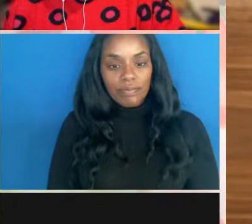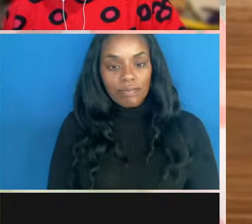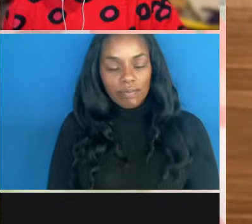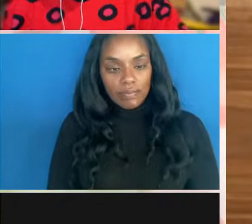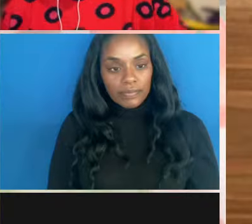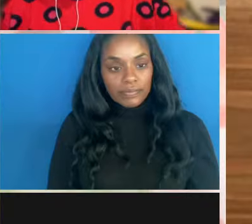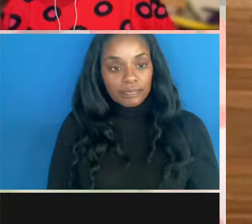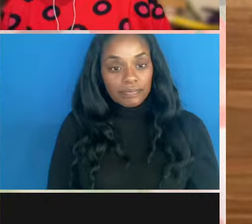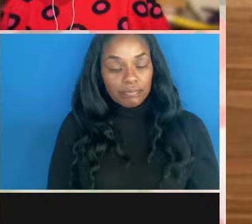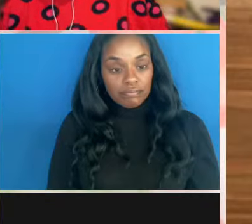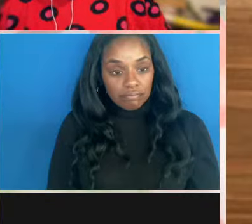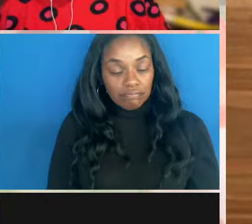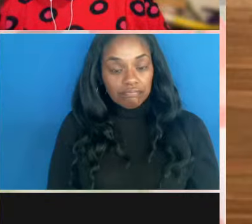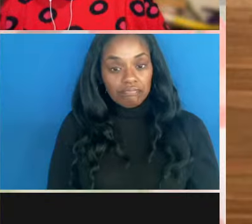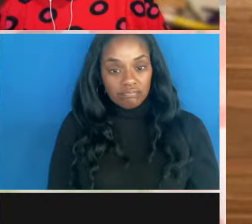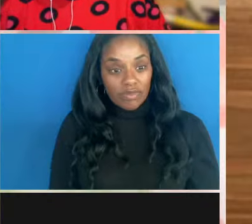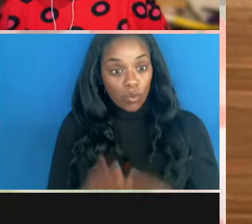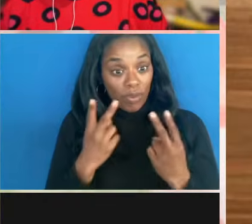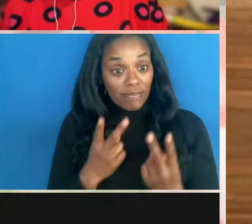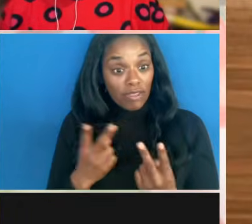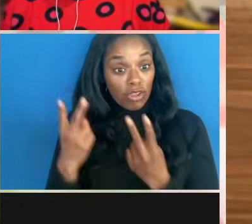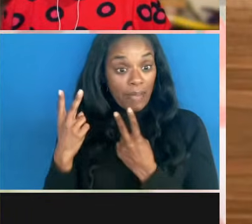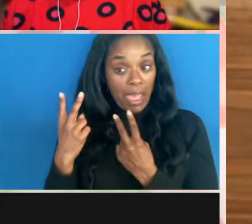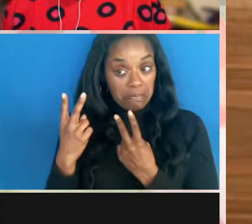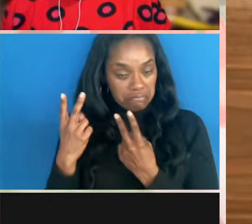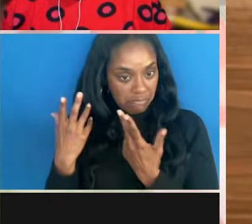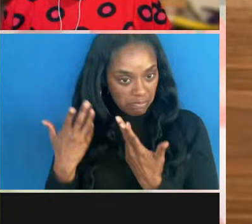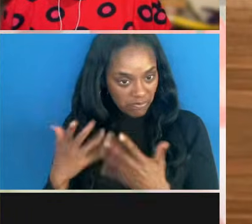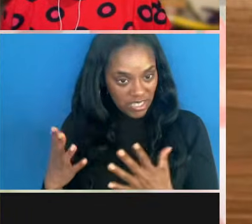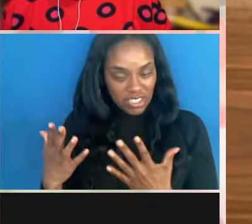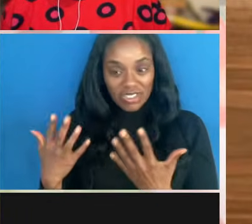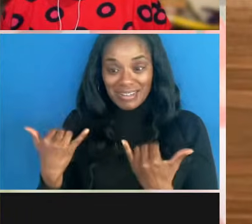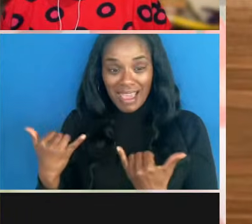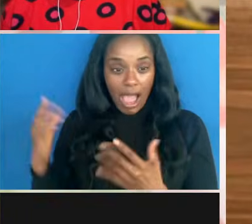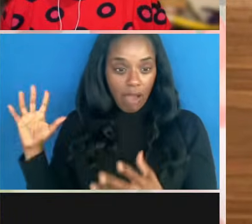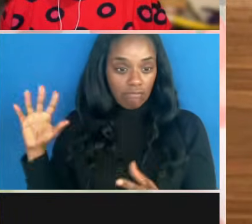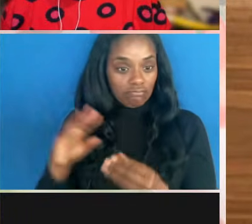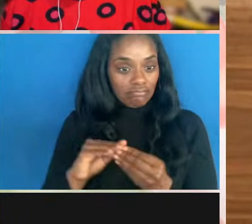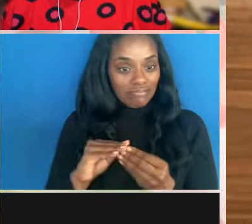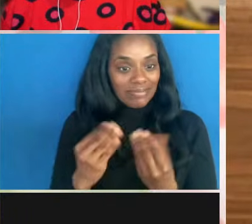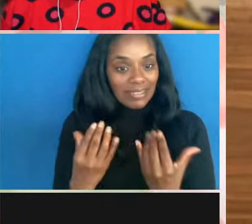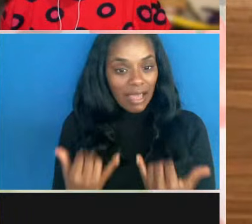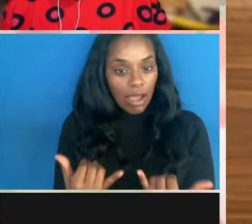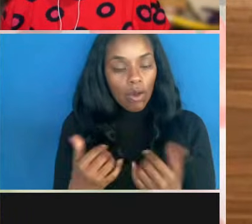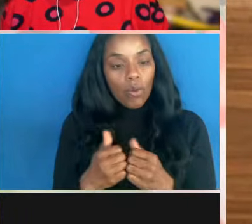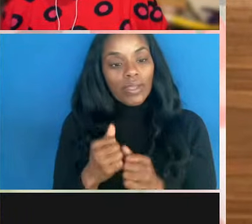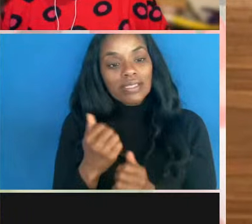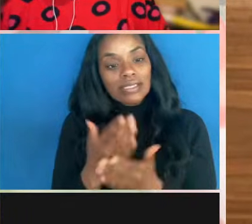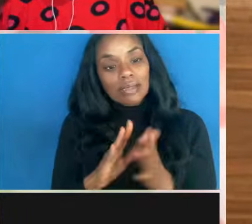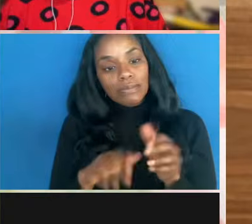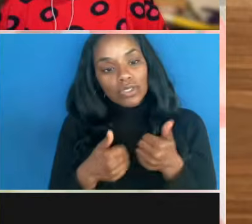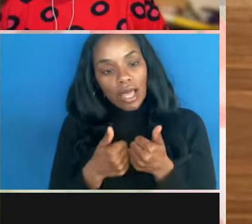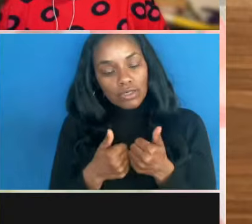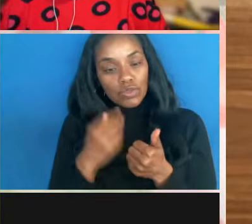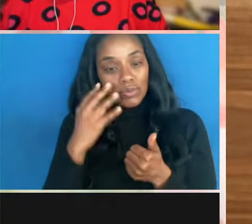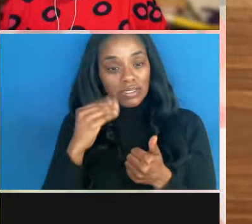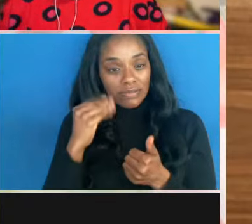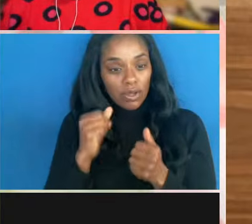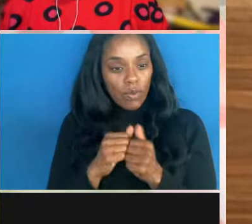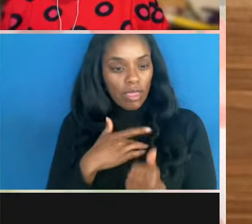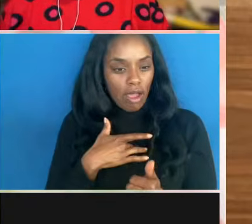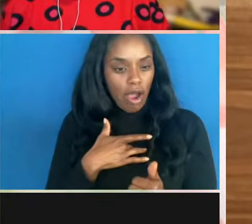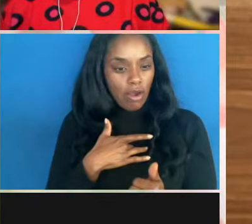And so now that we've looked back, let's come into the present day with some of the challenges we're facing when it comes to heart health in the